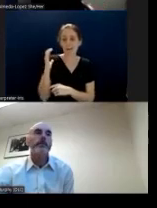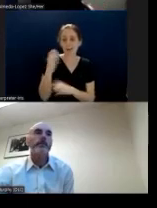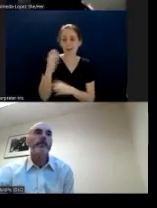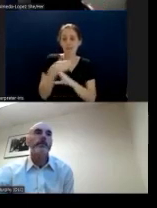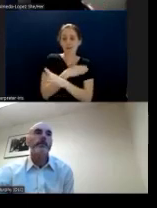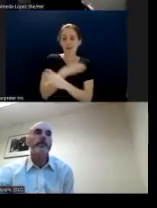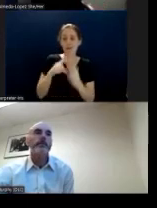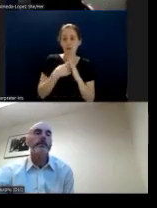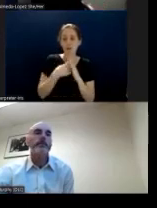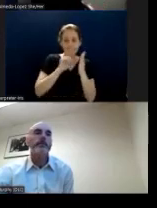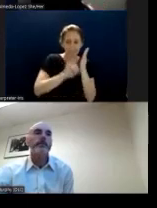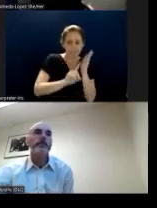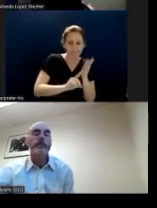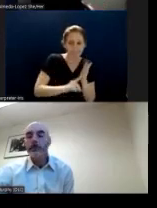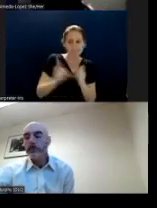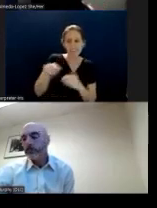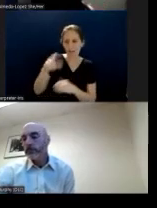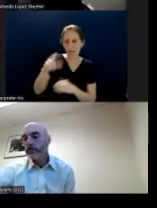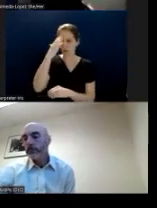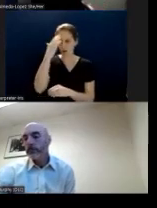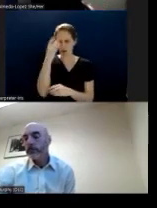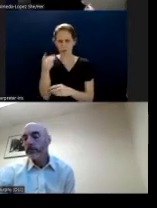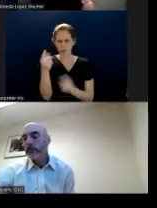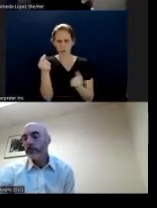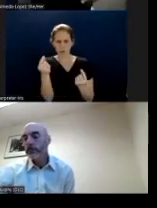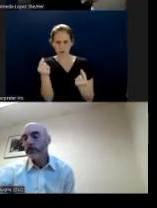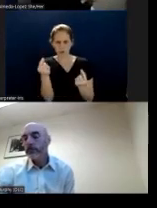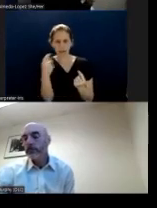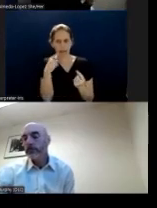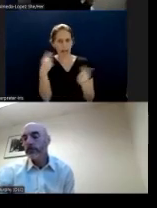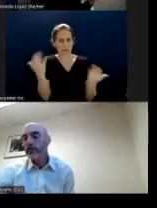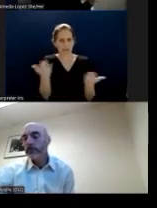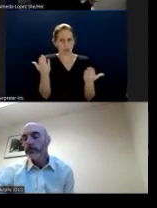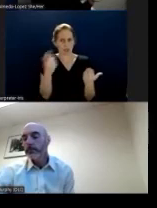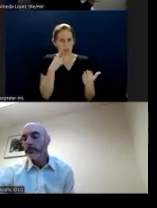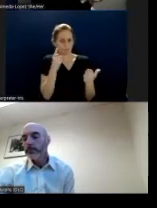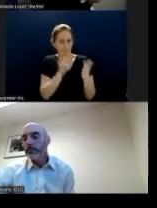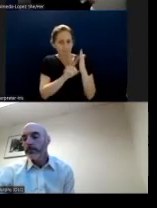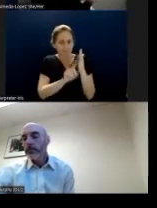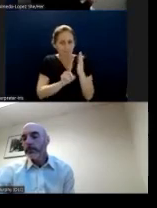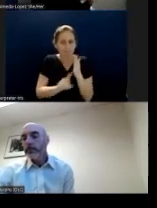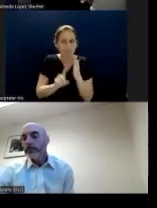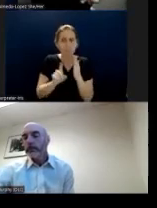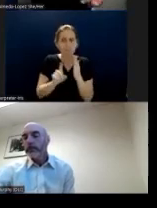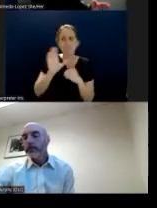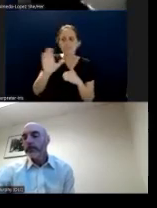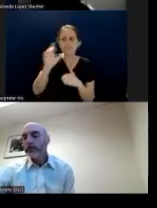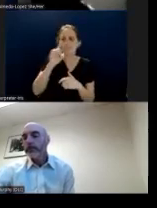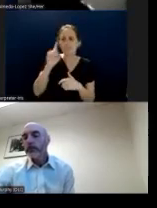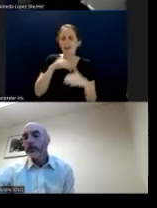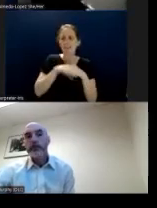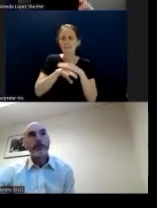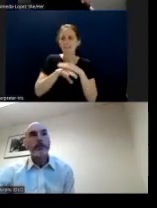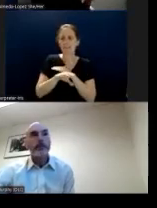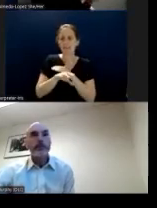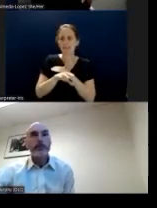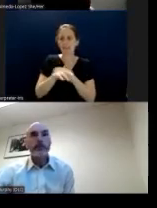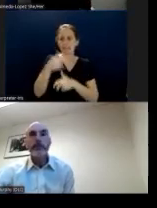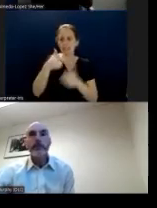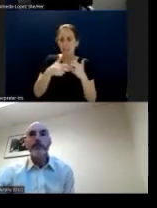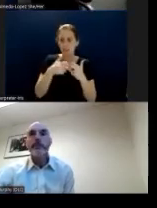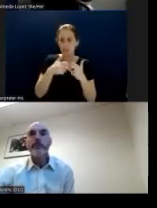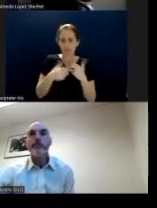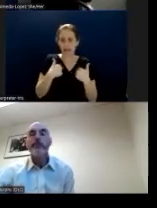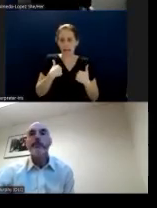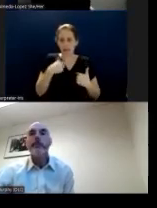just to make sure they know what's going on, that you're just here to survey for accessibility issues and not